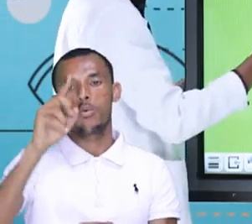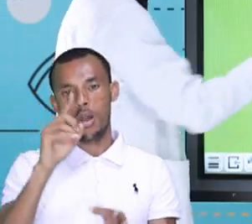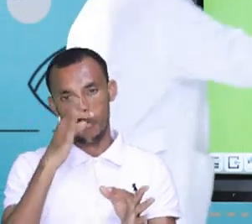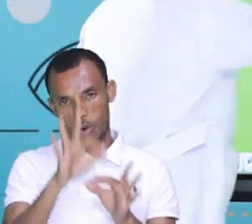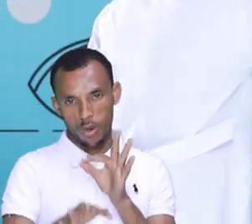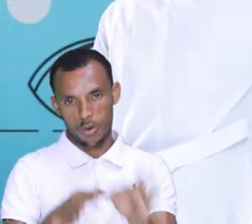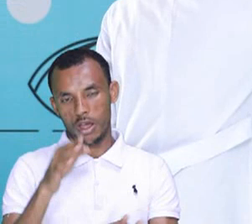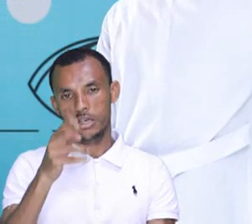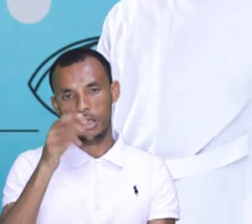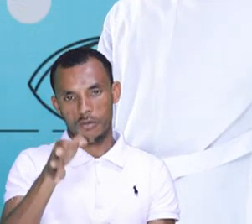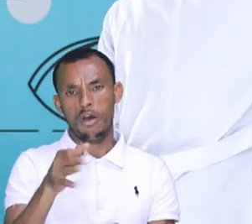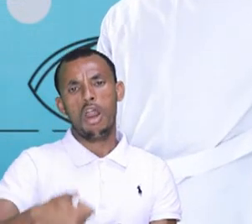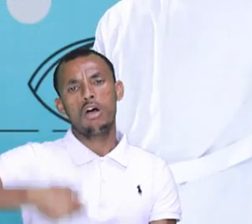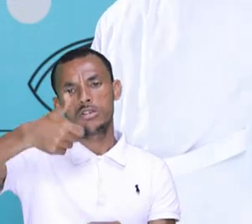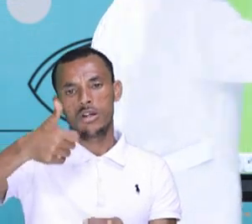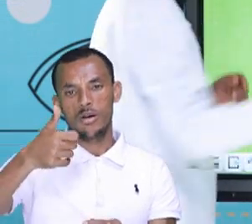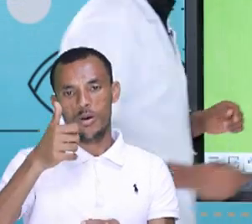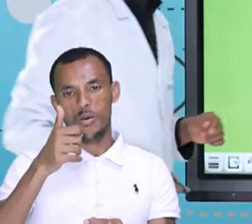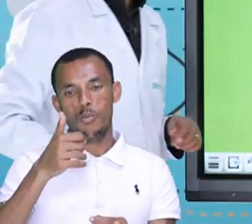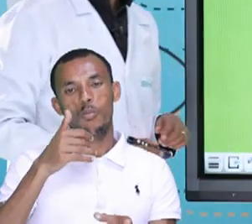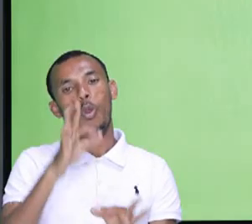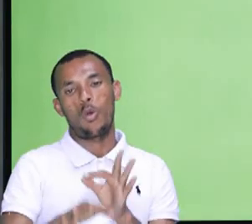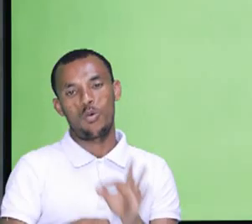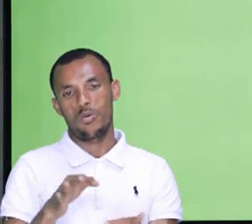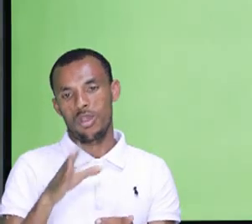molecule. HF, again another molecule, and so on.